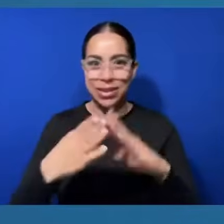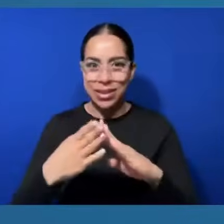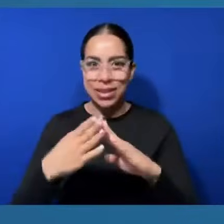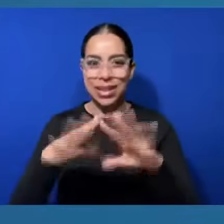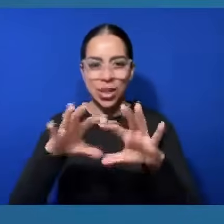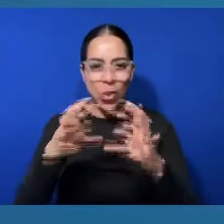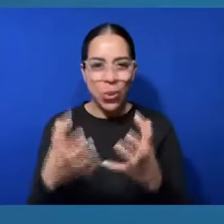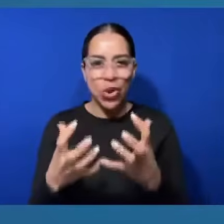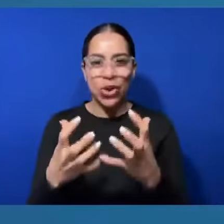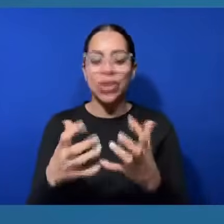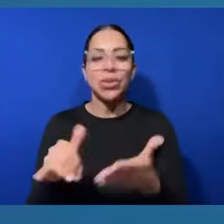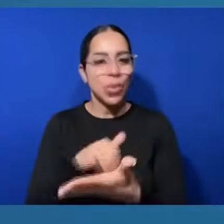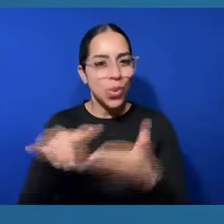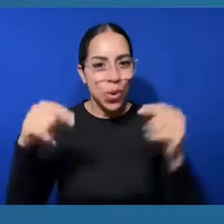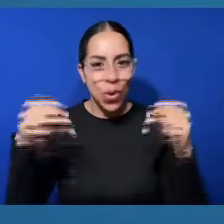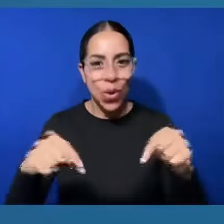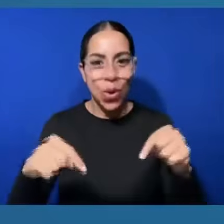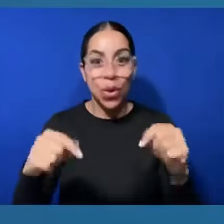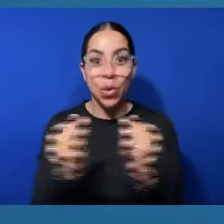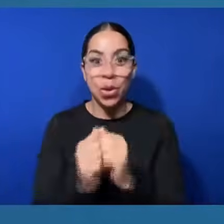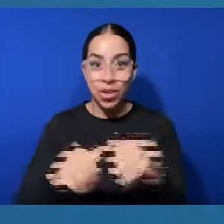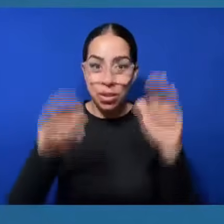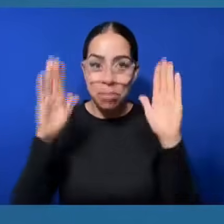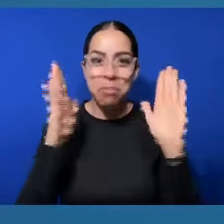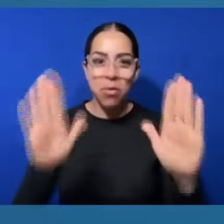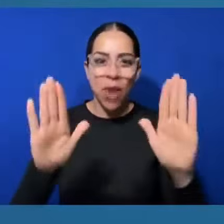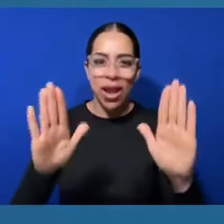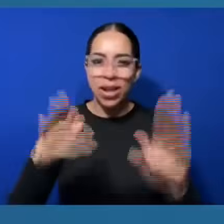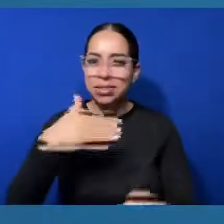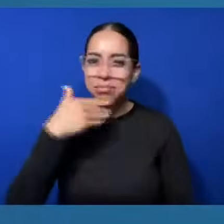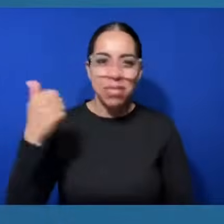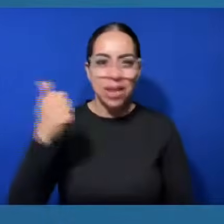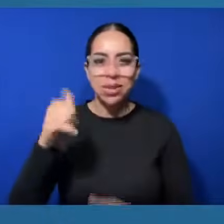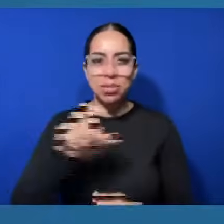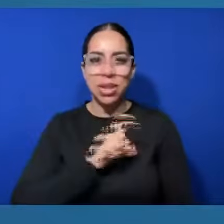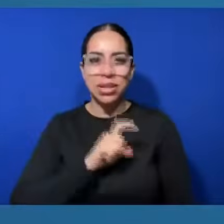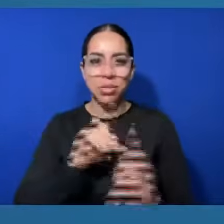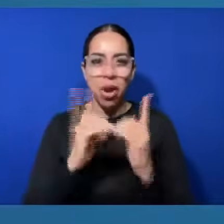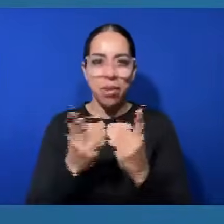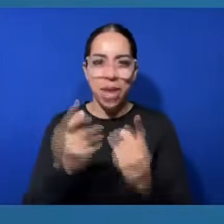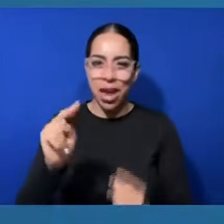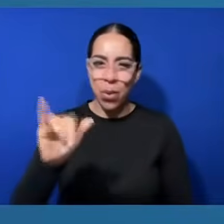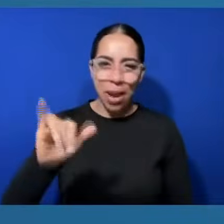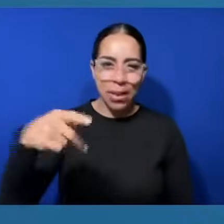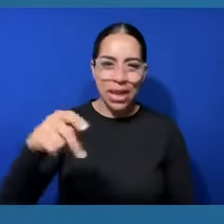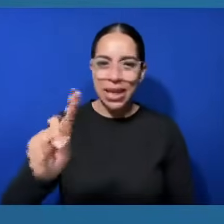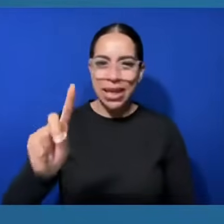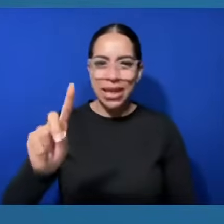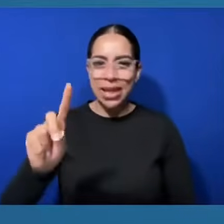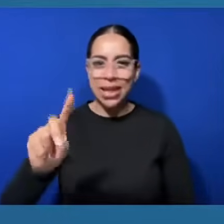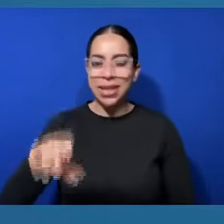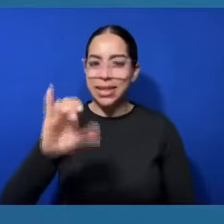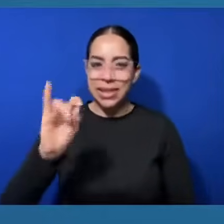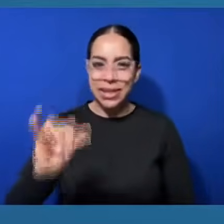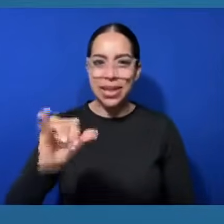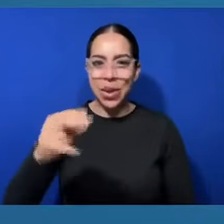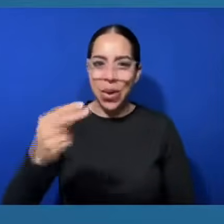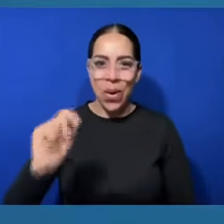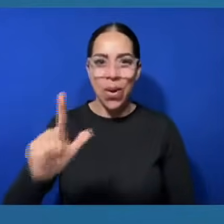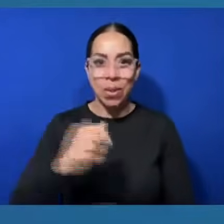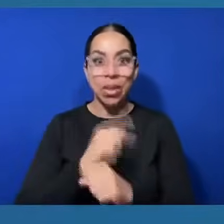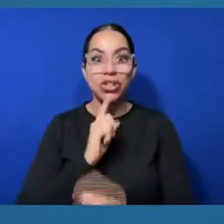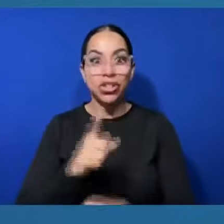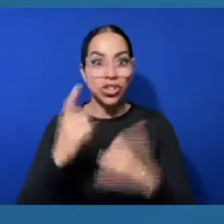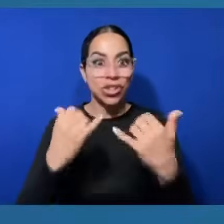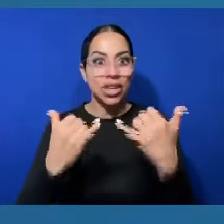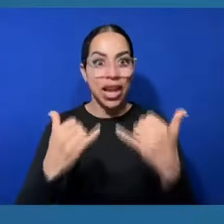with the greatest police department. Give it up to the NYPD, City Hall, for making today possible. I